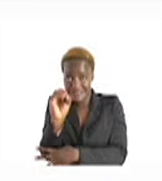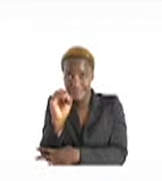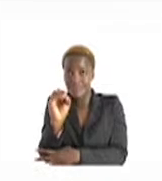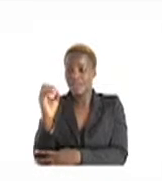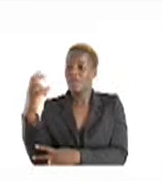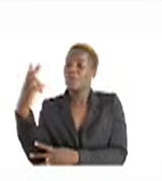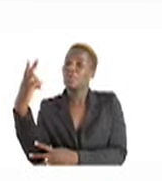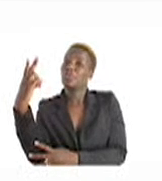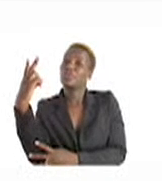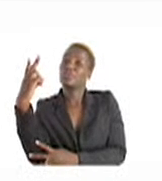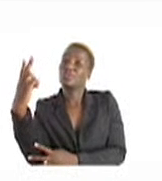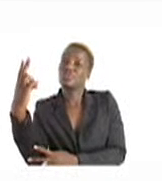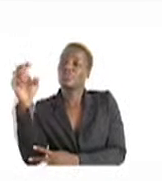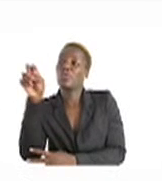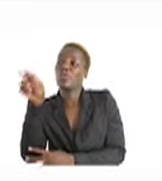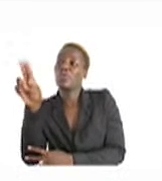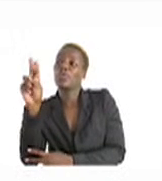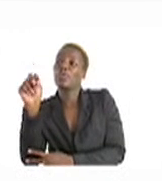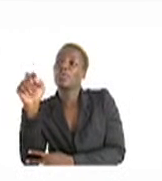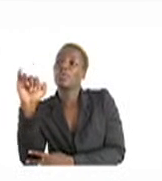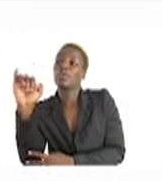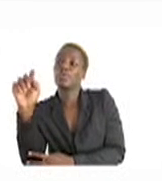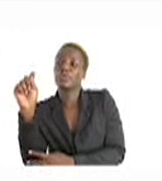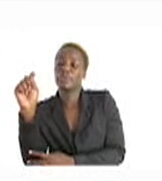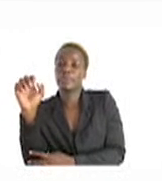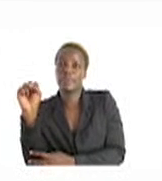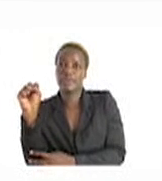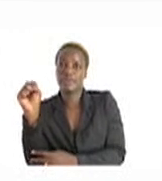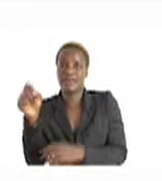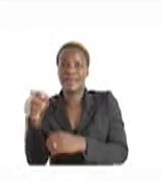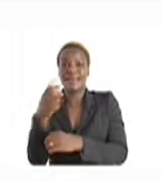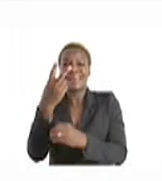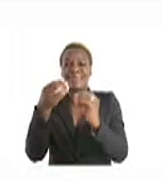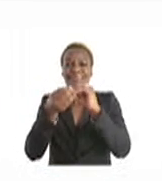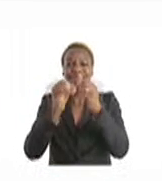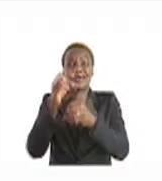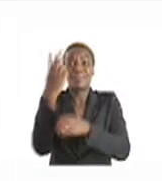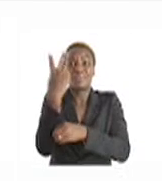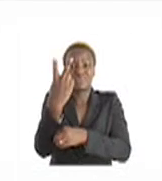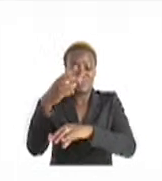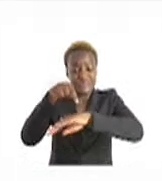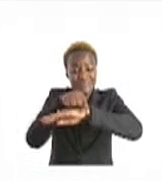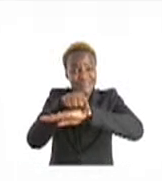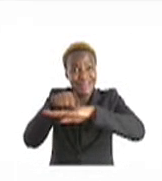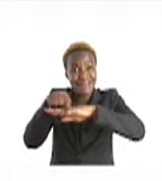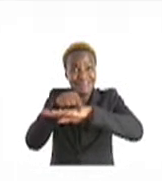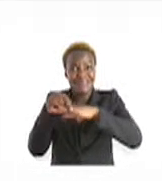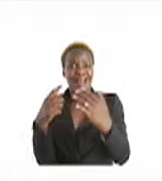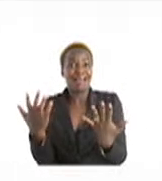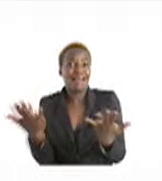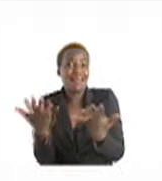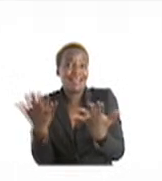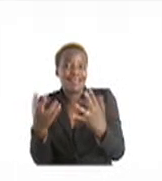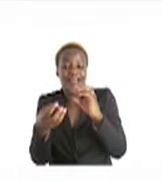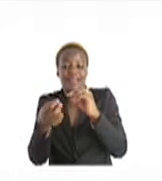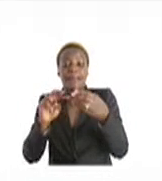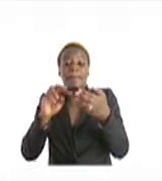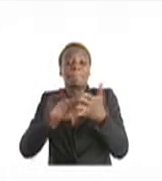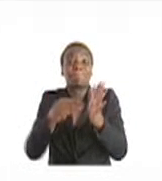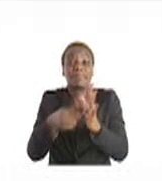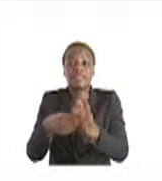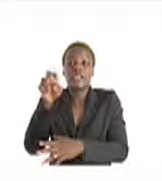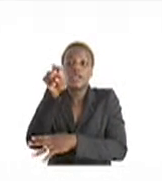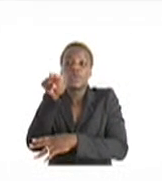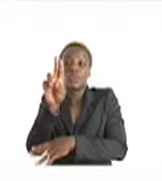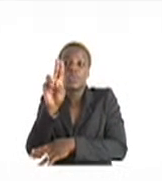been underlined. So it means the place value for the unit, for the 2, is the